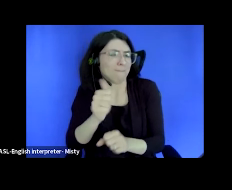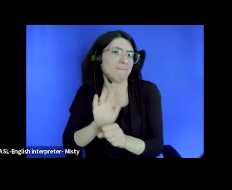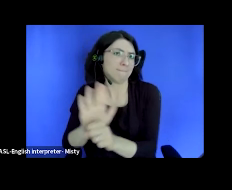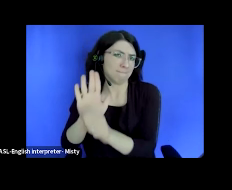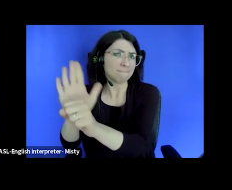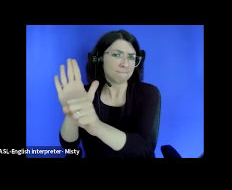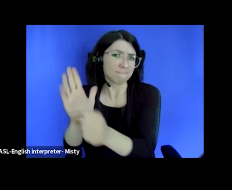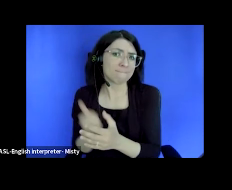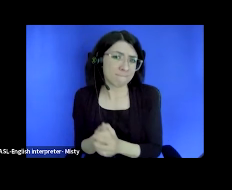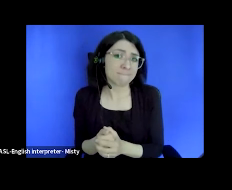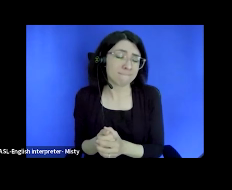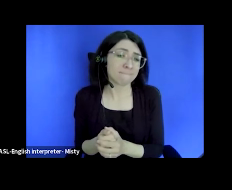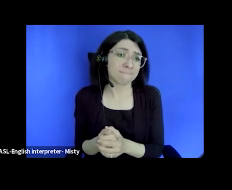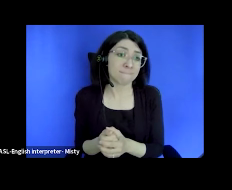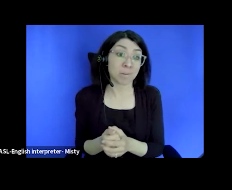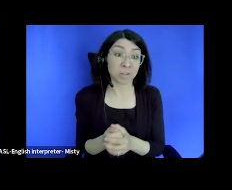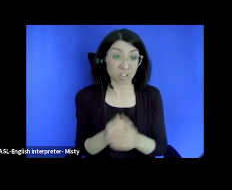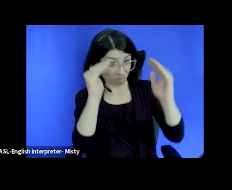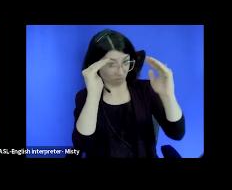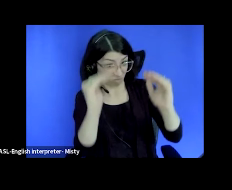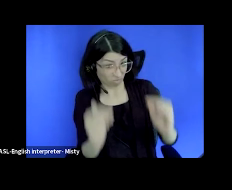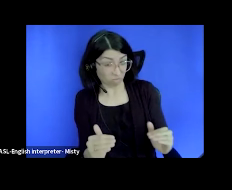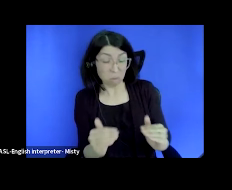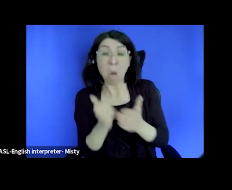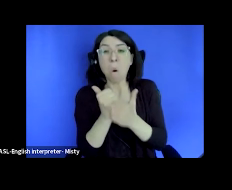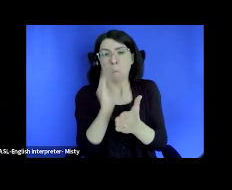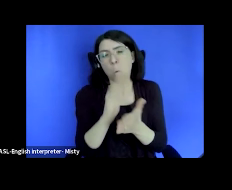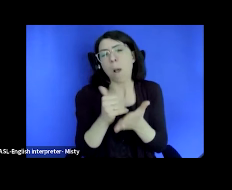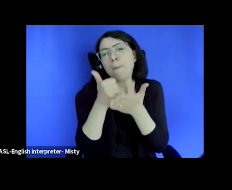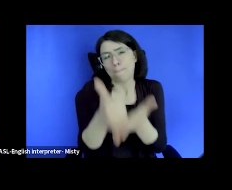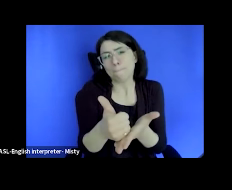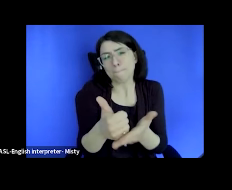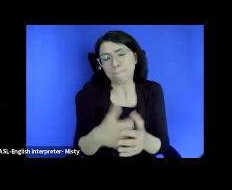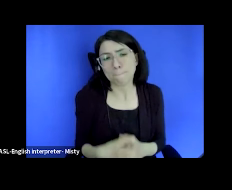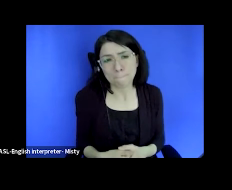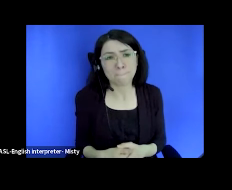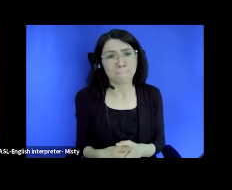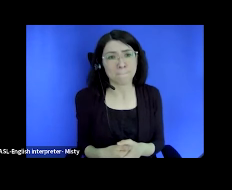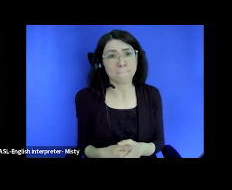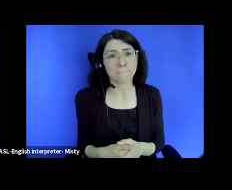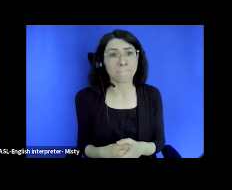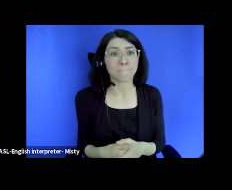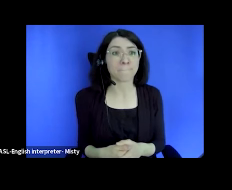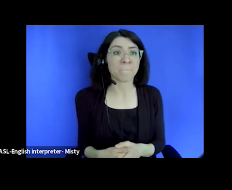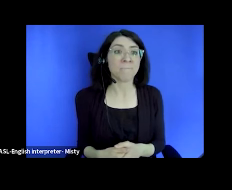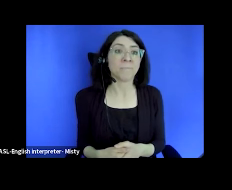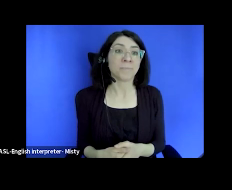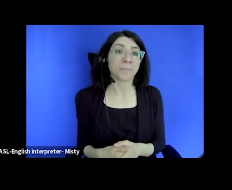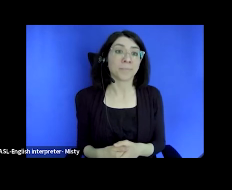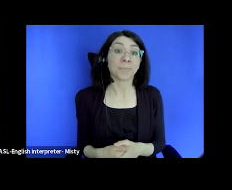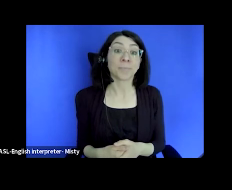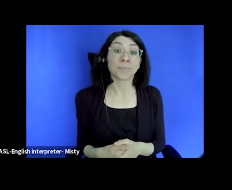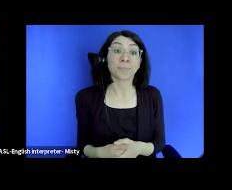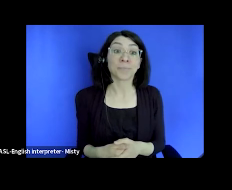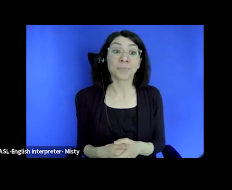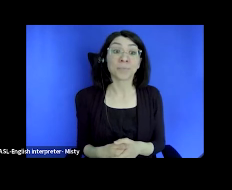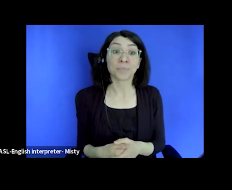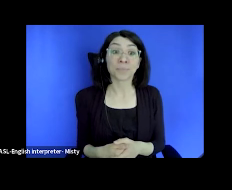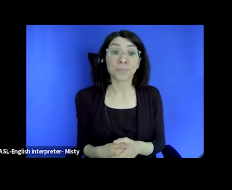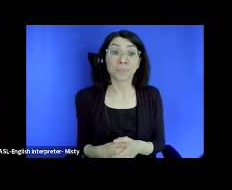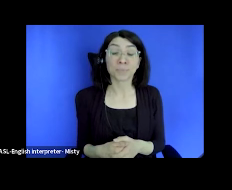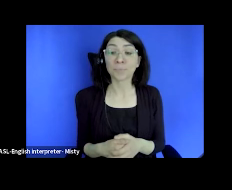I hope that this sort of reminds you to do that. Okay, so the original idea around, sort of